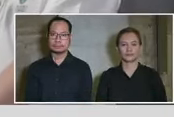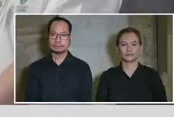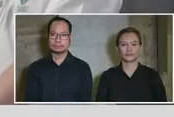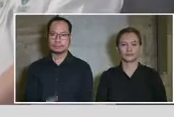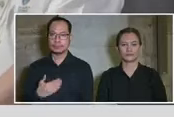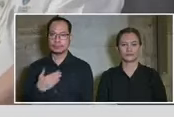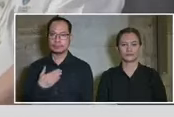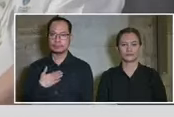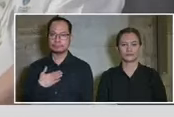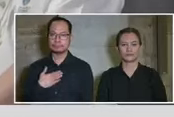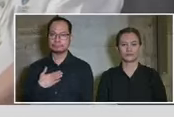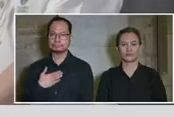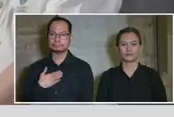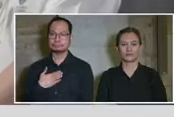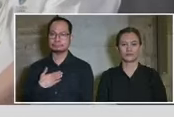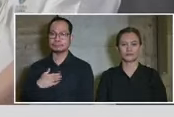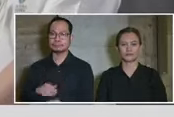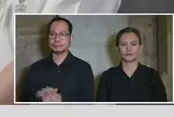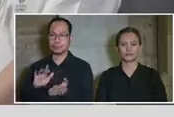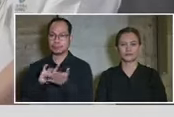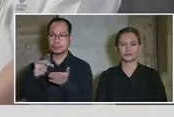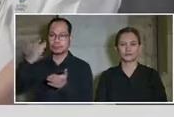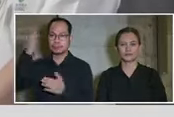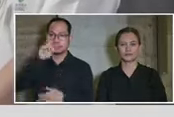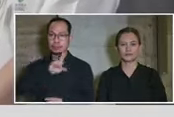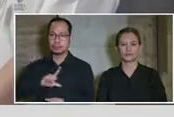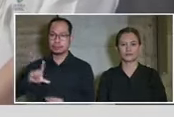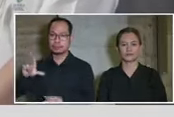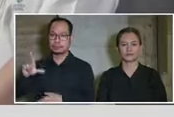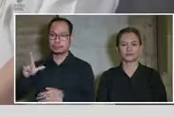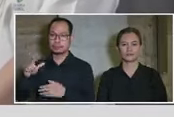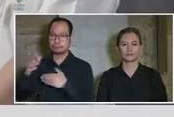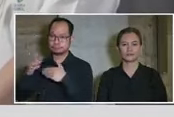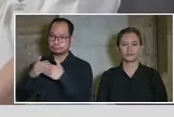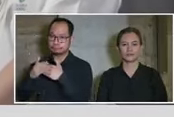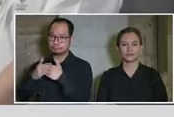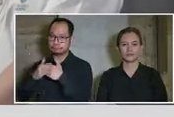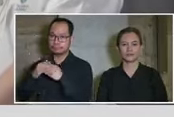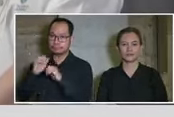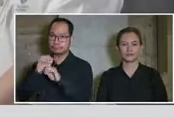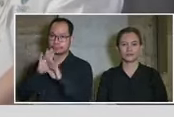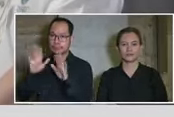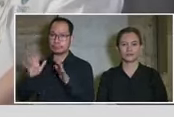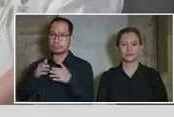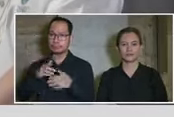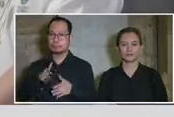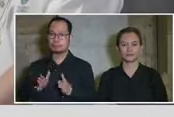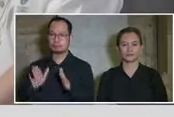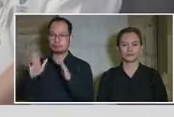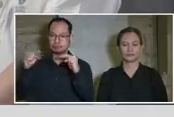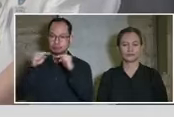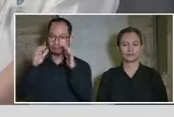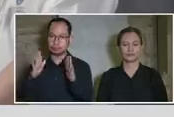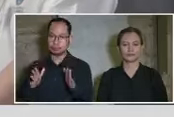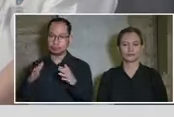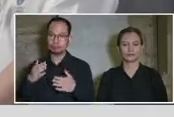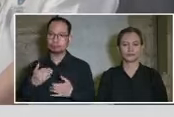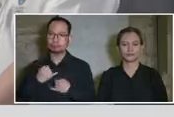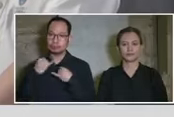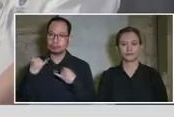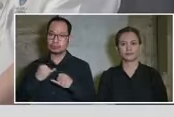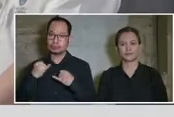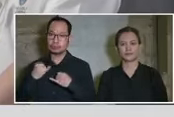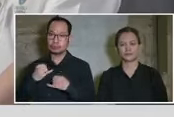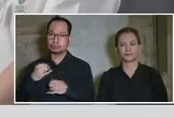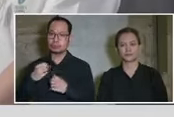I will extol you, O Lord, for you drew me clear and did not let my enemies rejoice